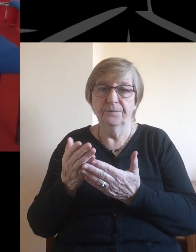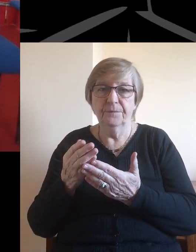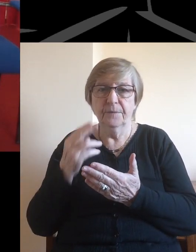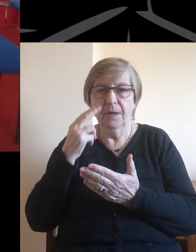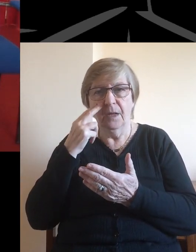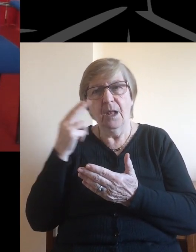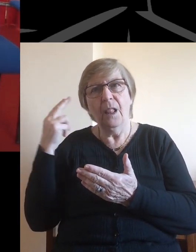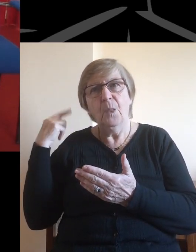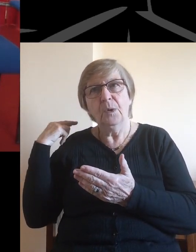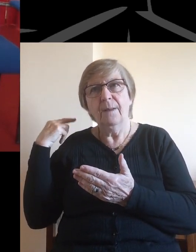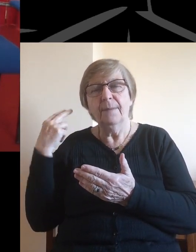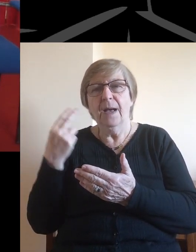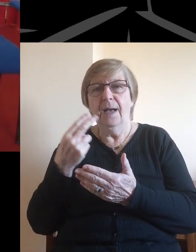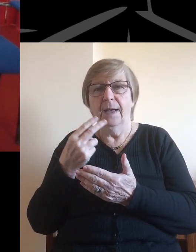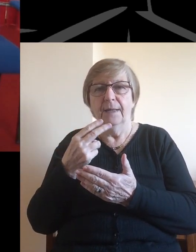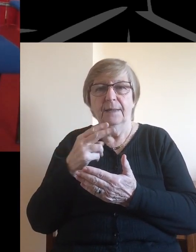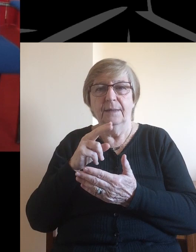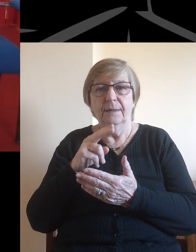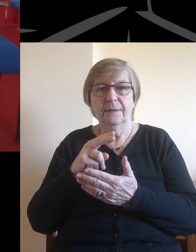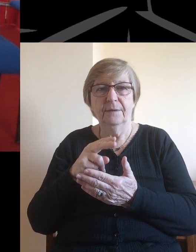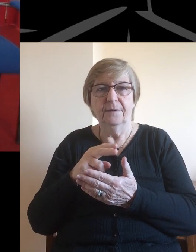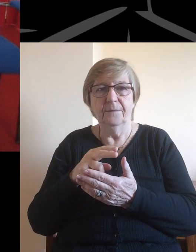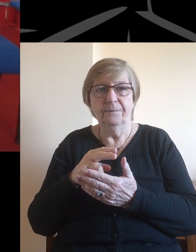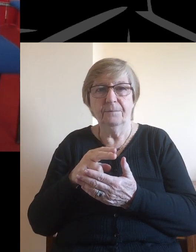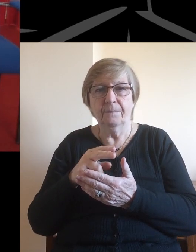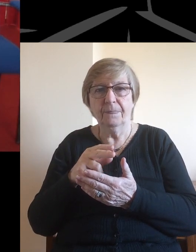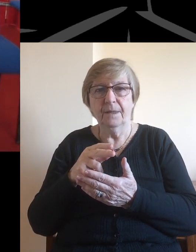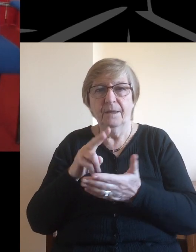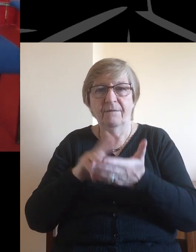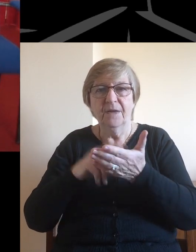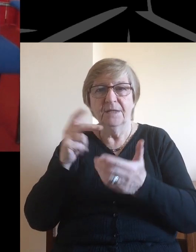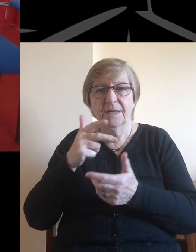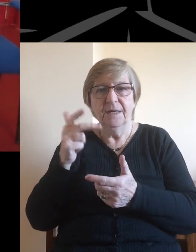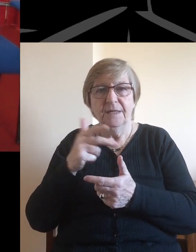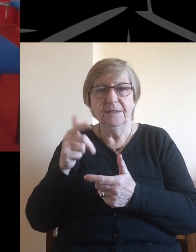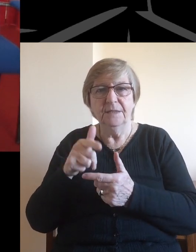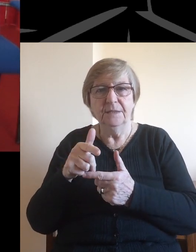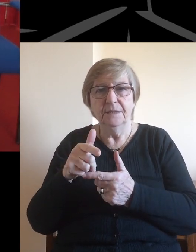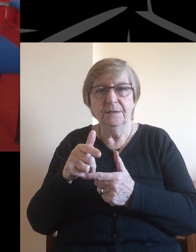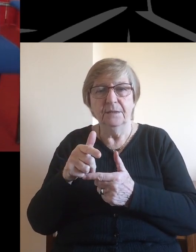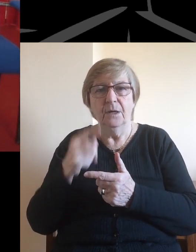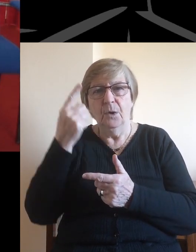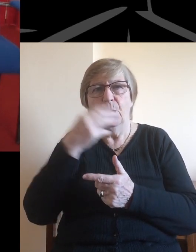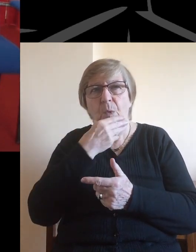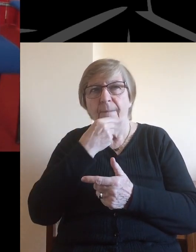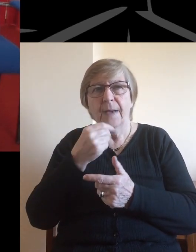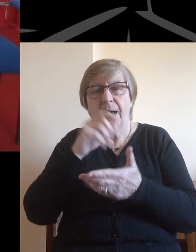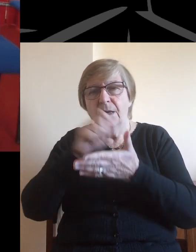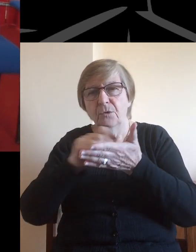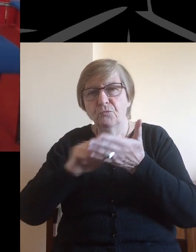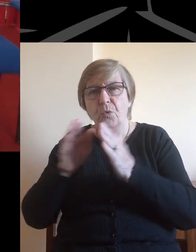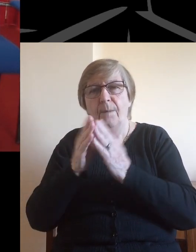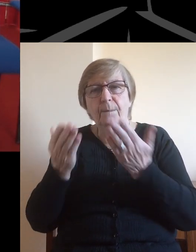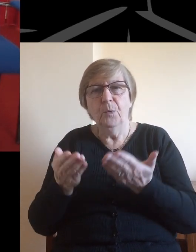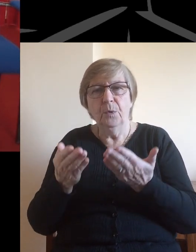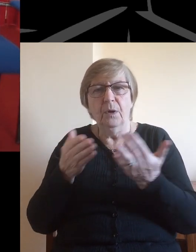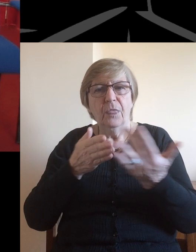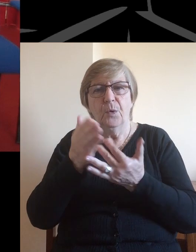Looking back over these 18 verses in a book that he wrote as a series of studies through the Advent